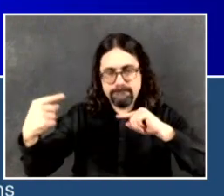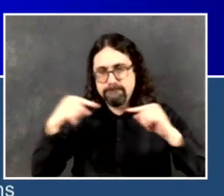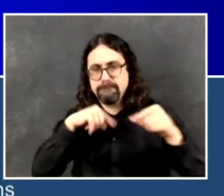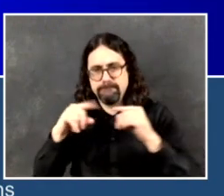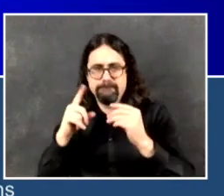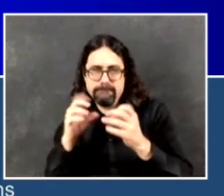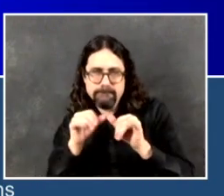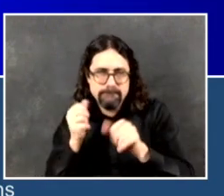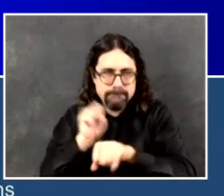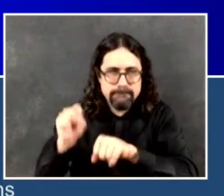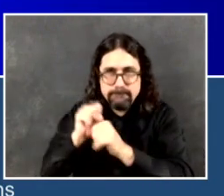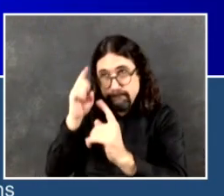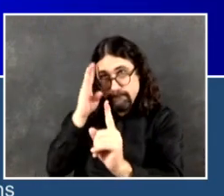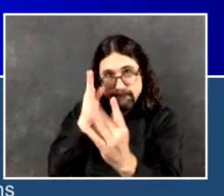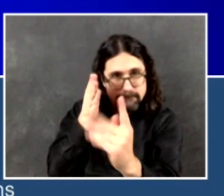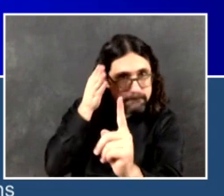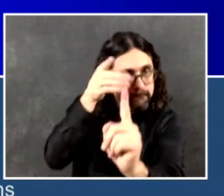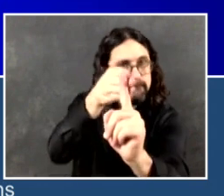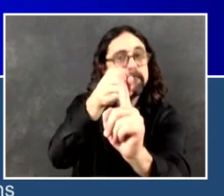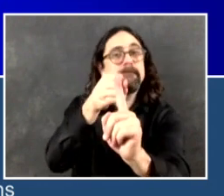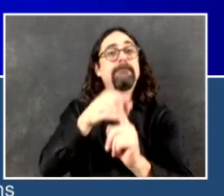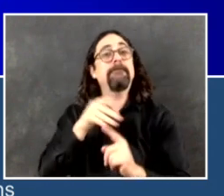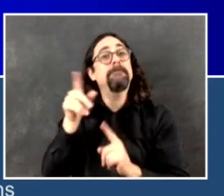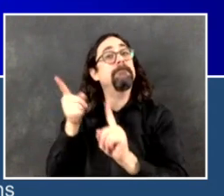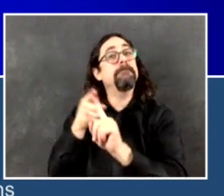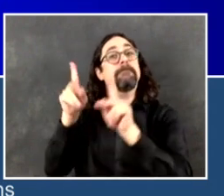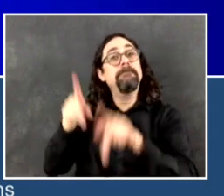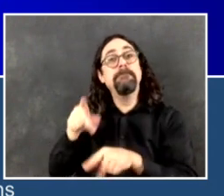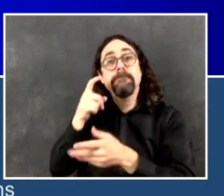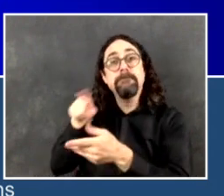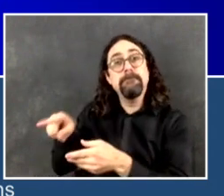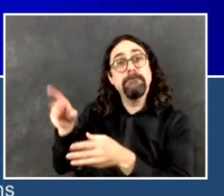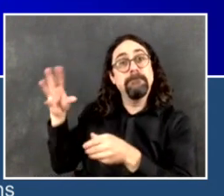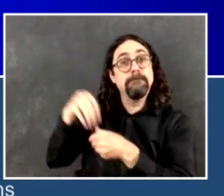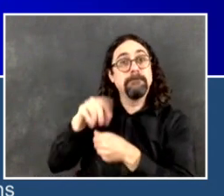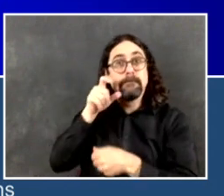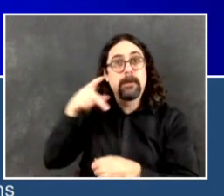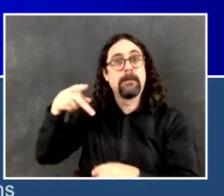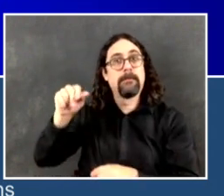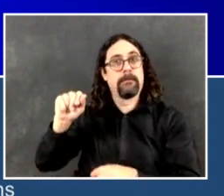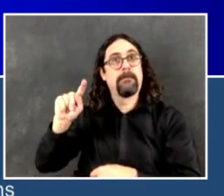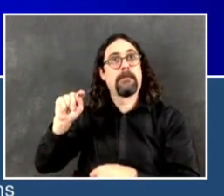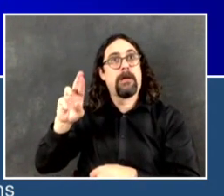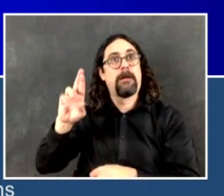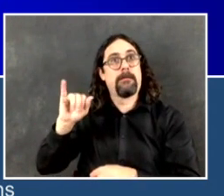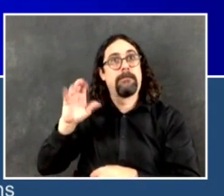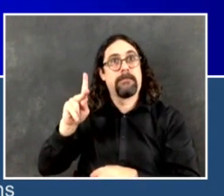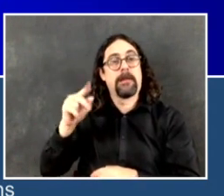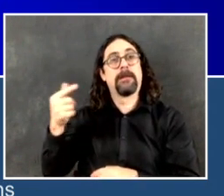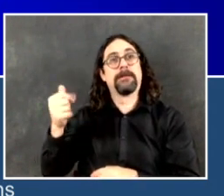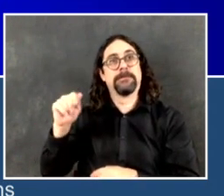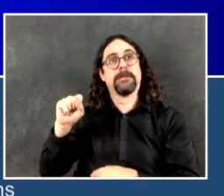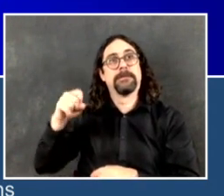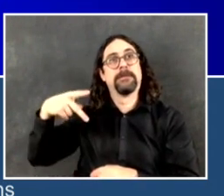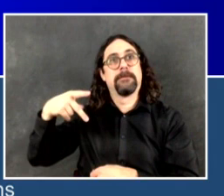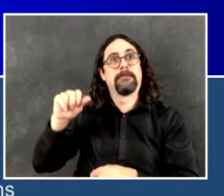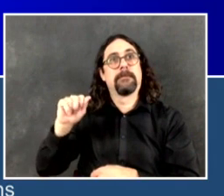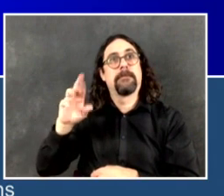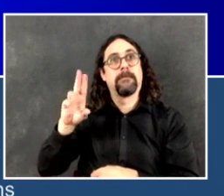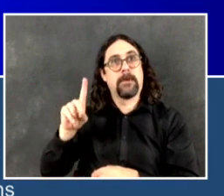through, born to Haitian parents, grew up in New York City, went to our public